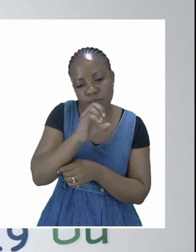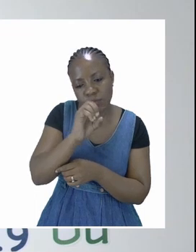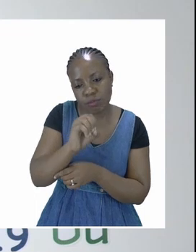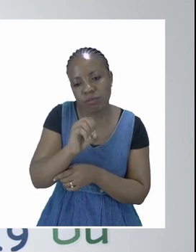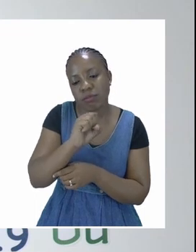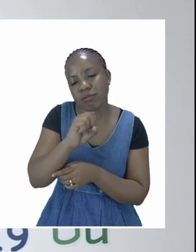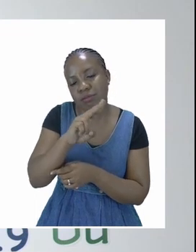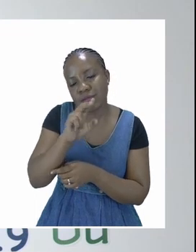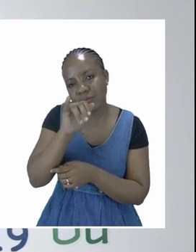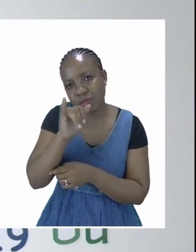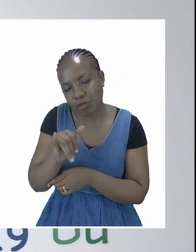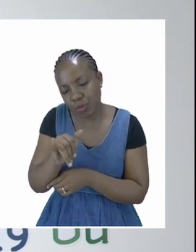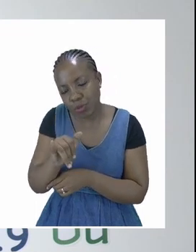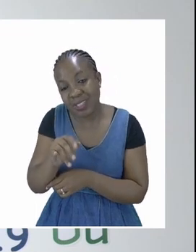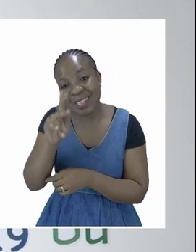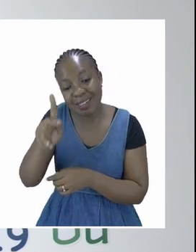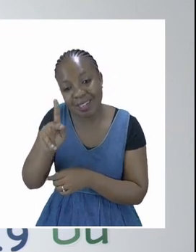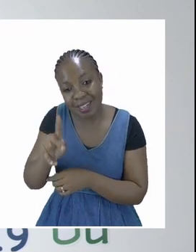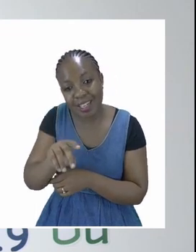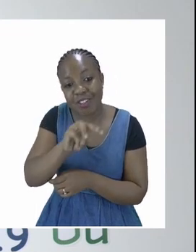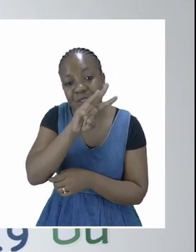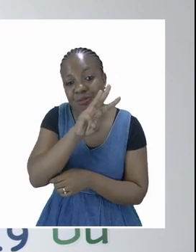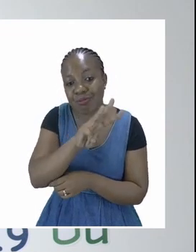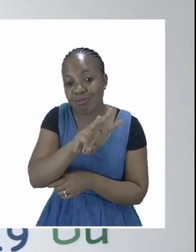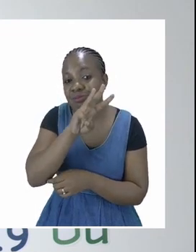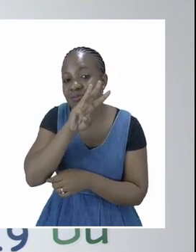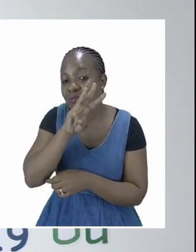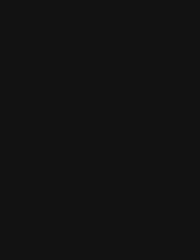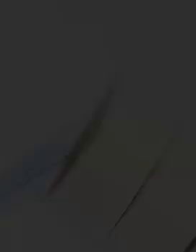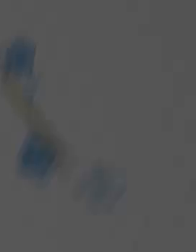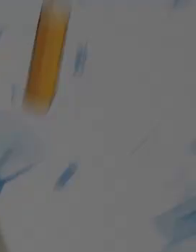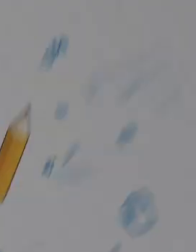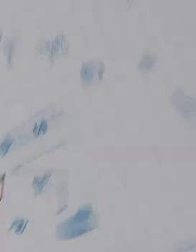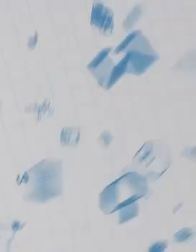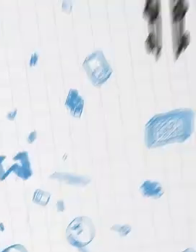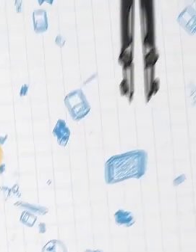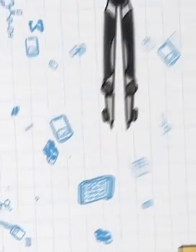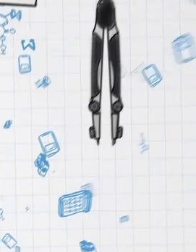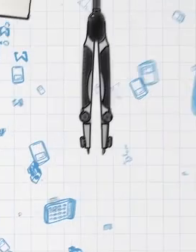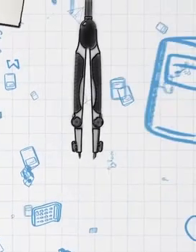our website, Zoshi Online.